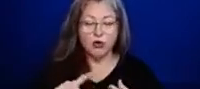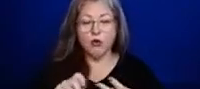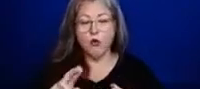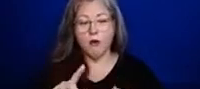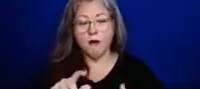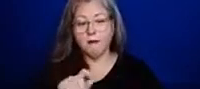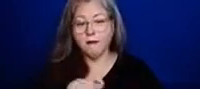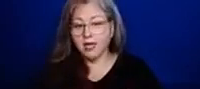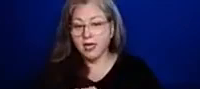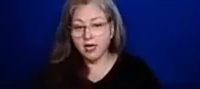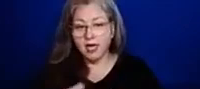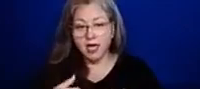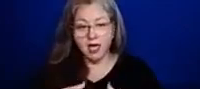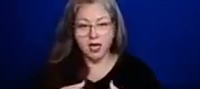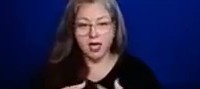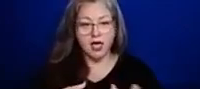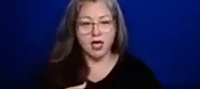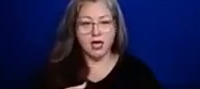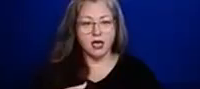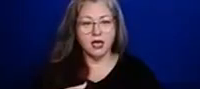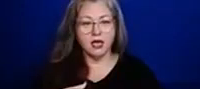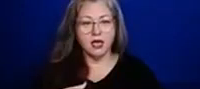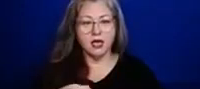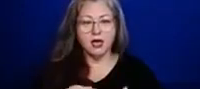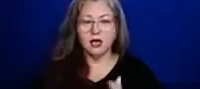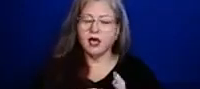all the time, you know.